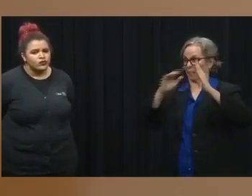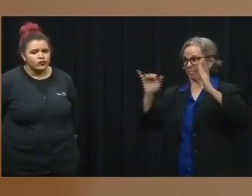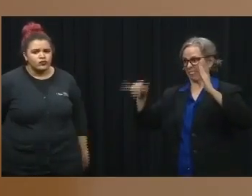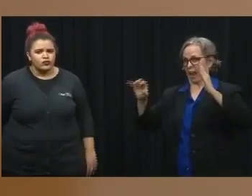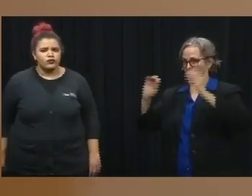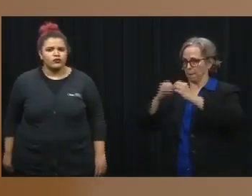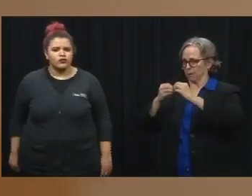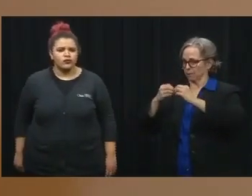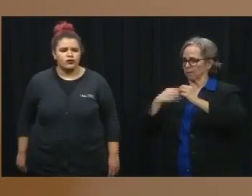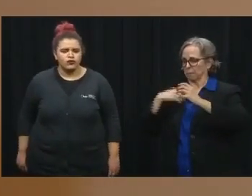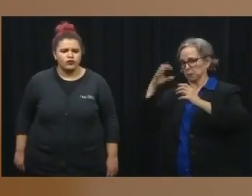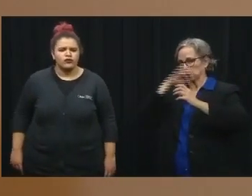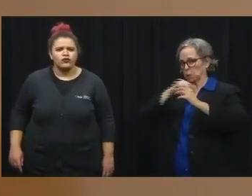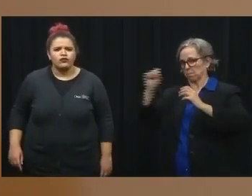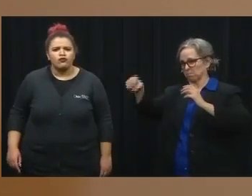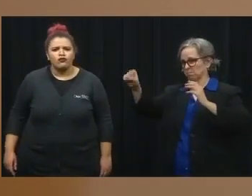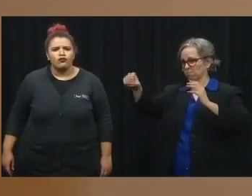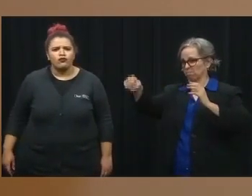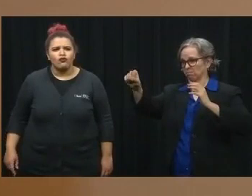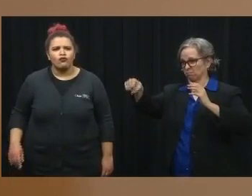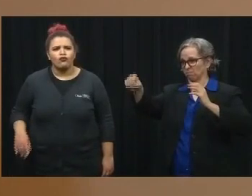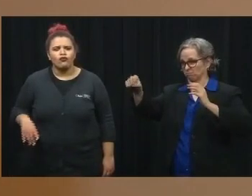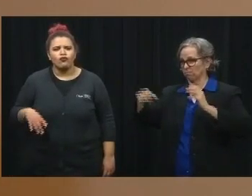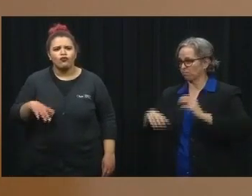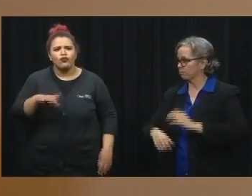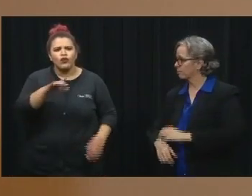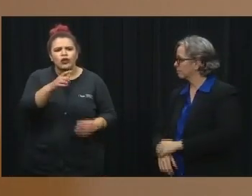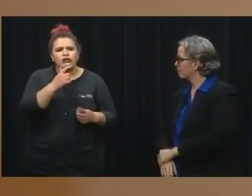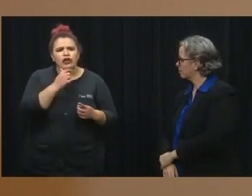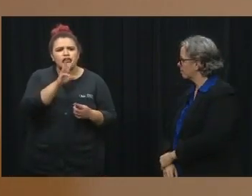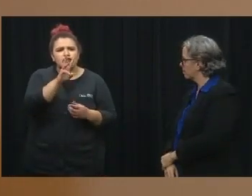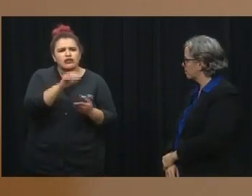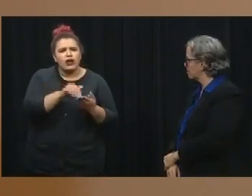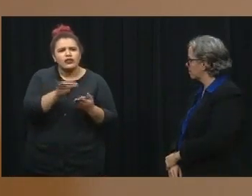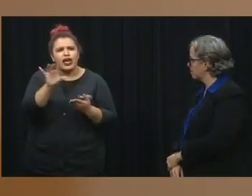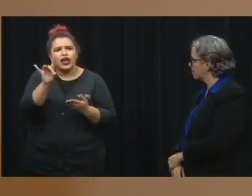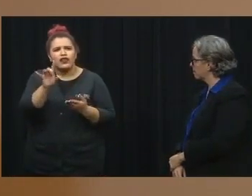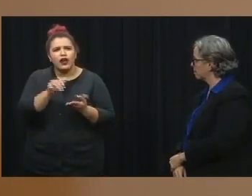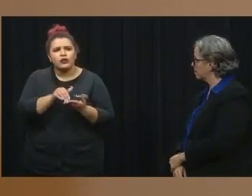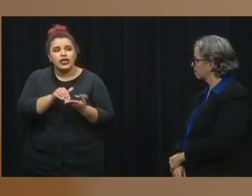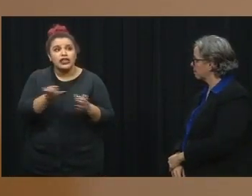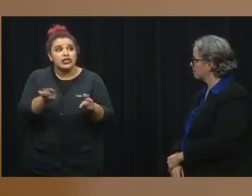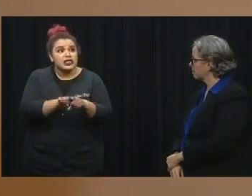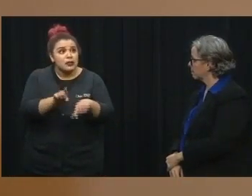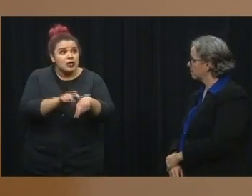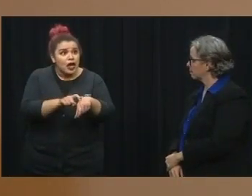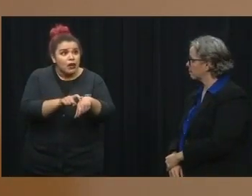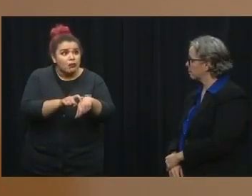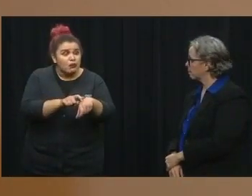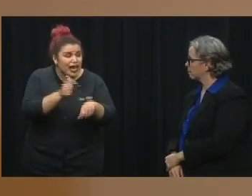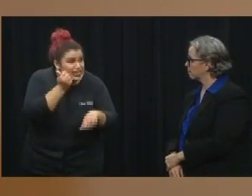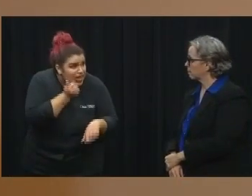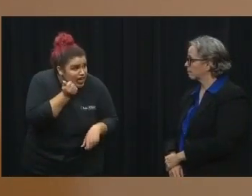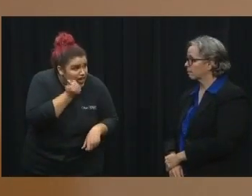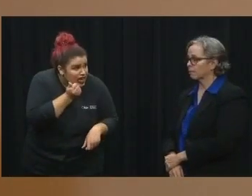8,000 cases at the same time? Is that what you're saying? A day? A day.